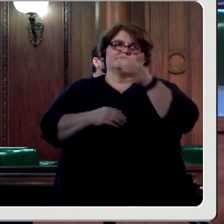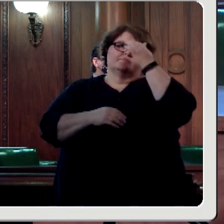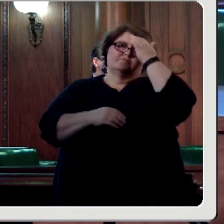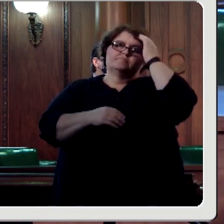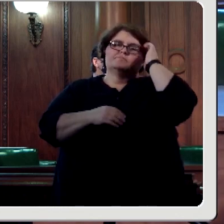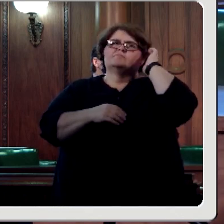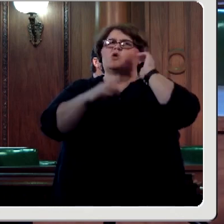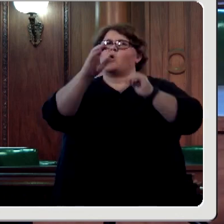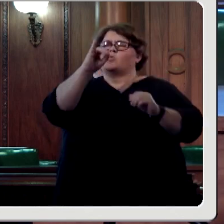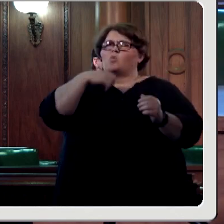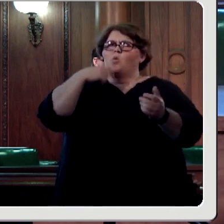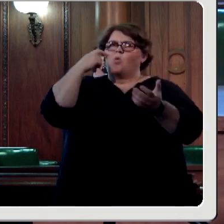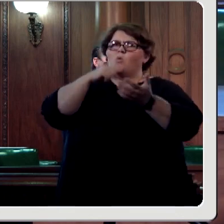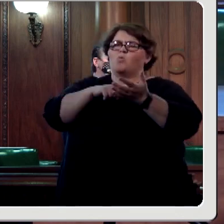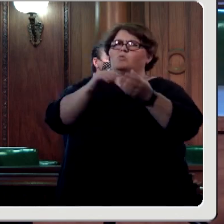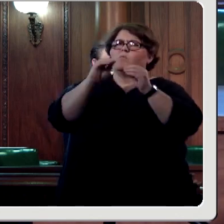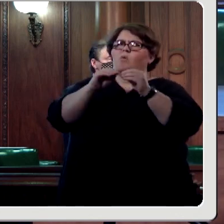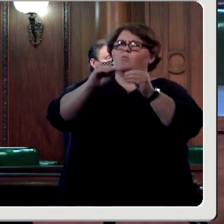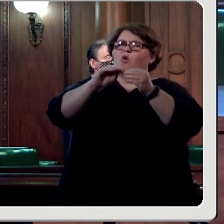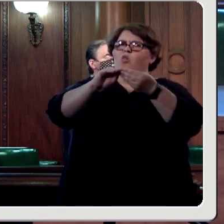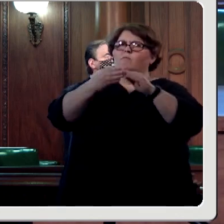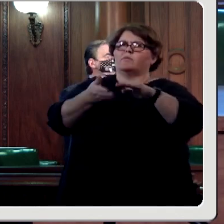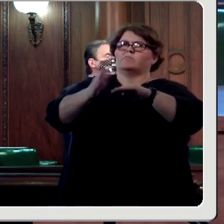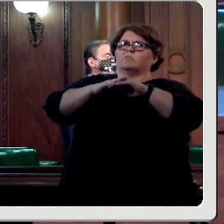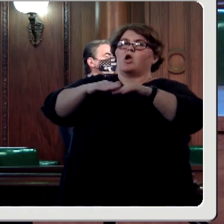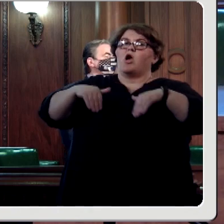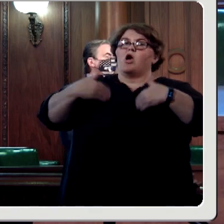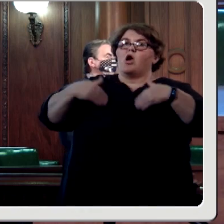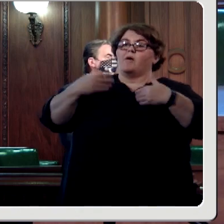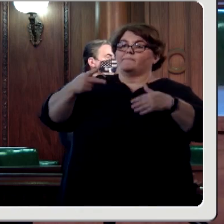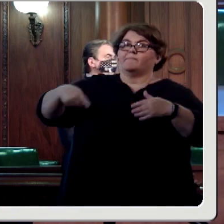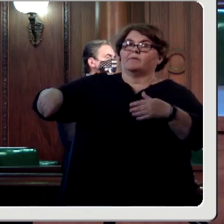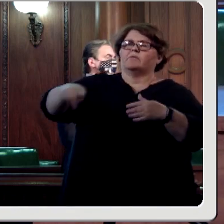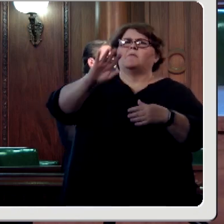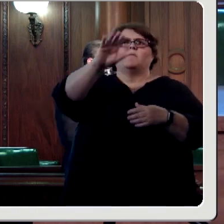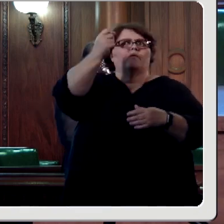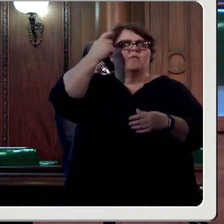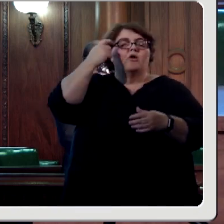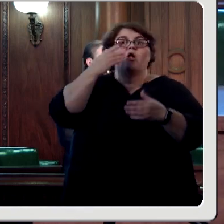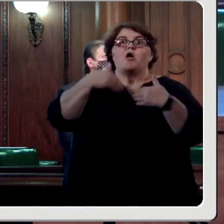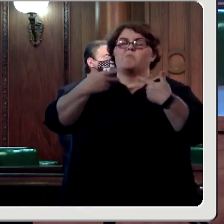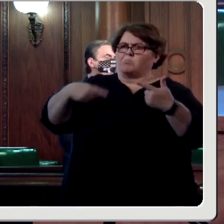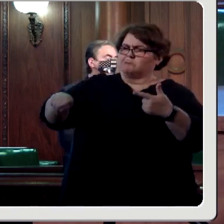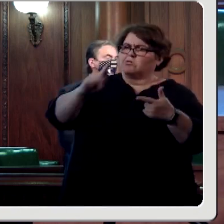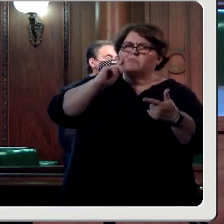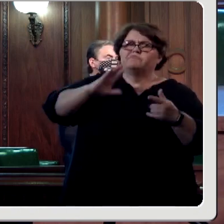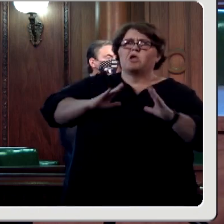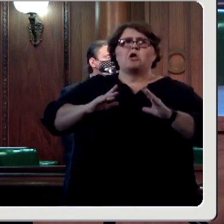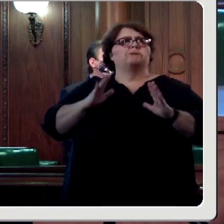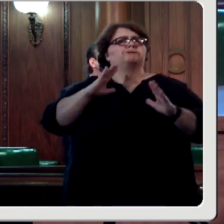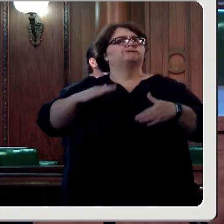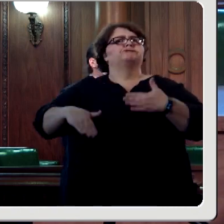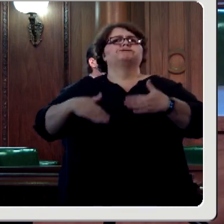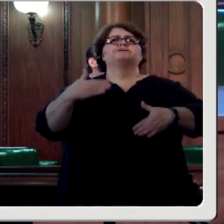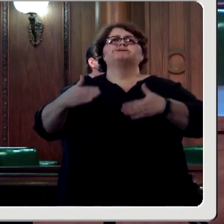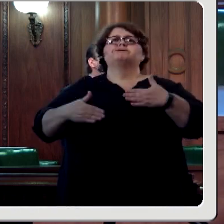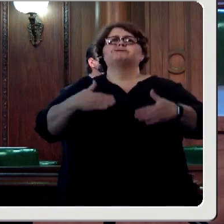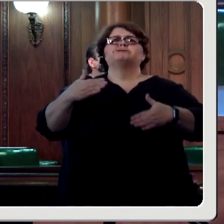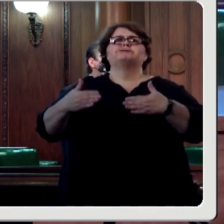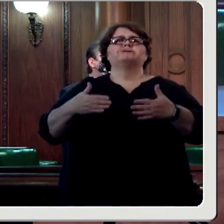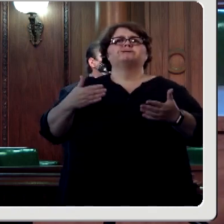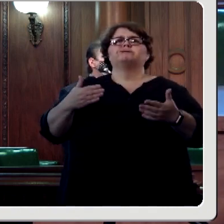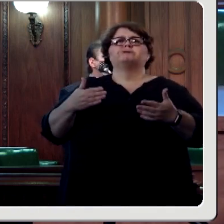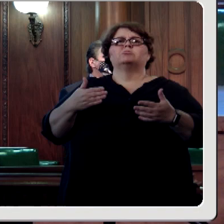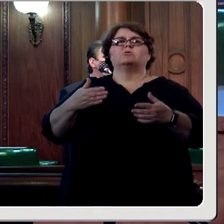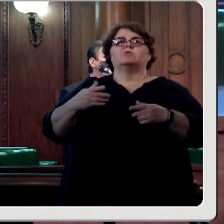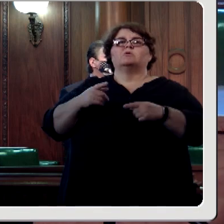disease either remain completely asymptomatic or have very mild symptoms, and it may not occur to them that they have COVID-19.